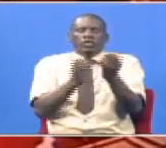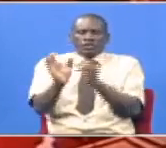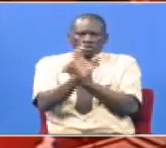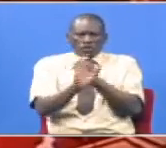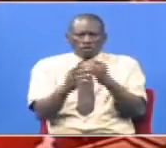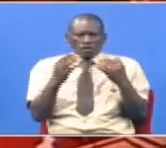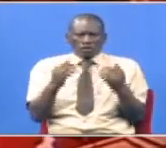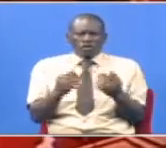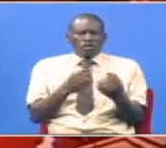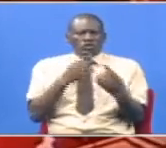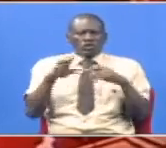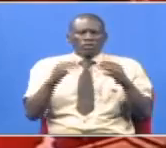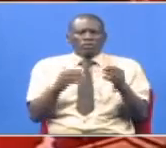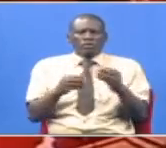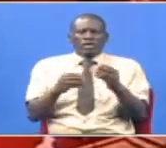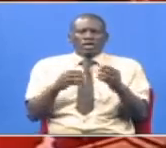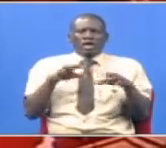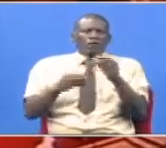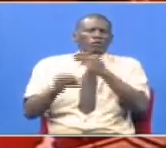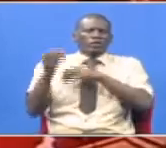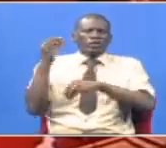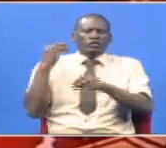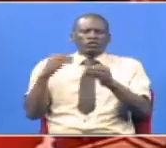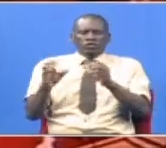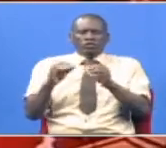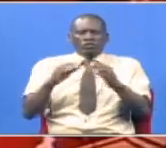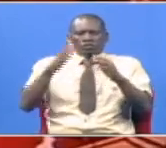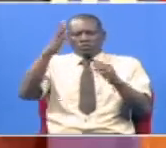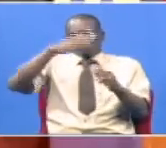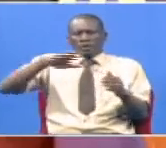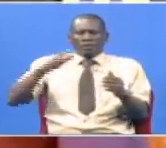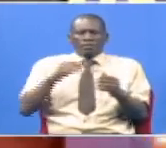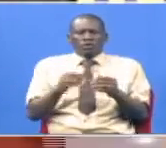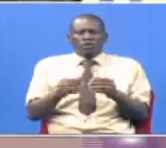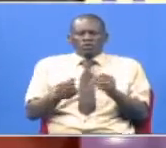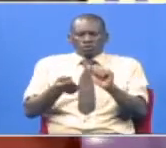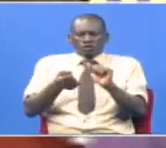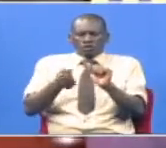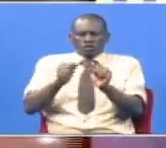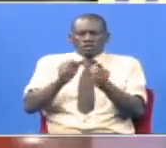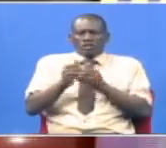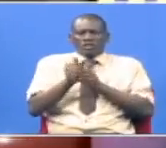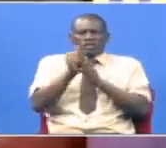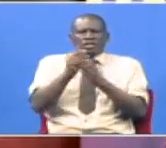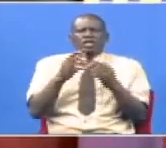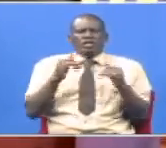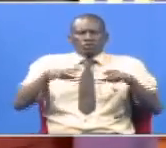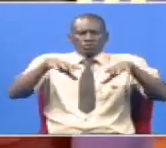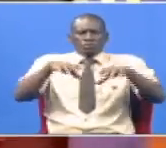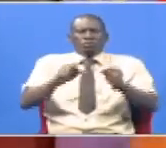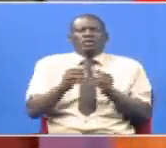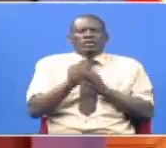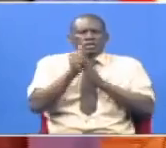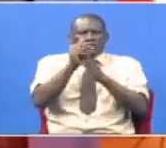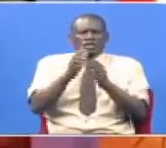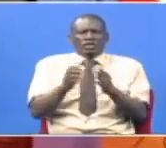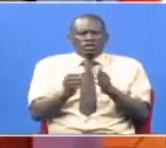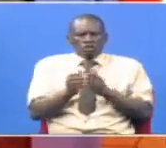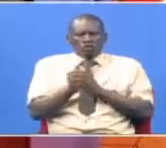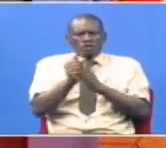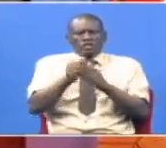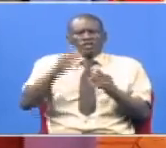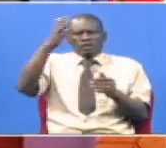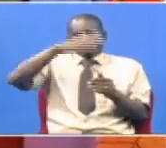history of the House will shape the kind of leader he will become. He now takes office to preside over a House which kept